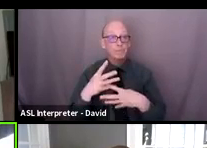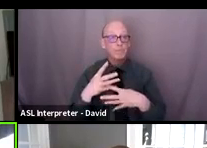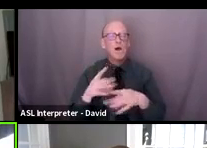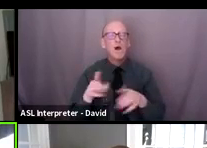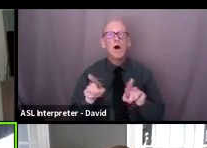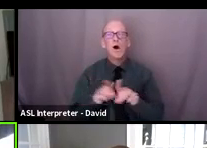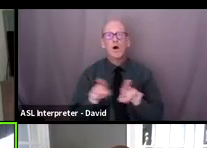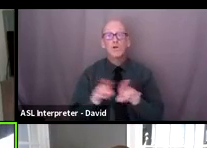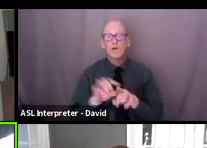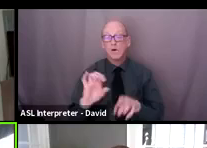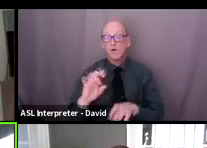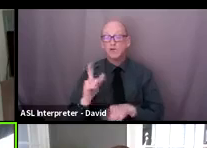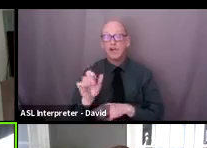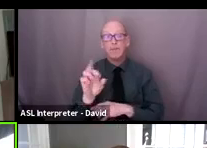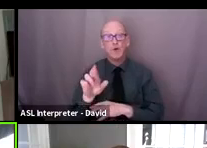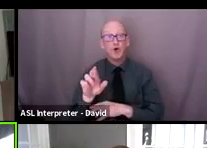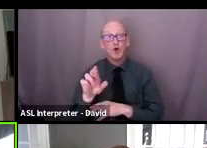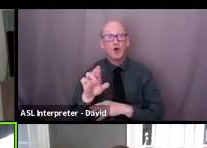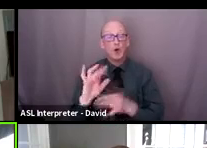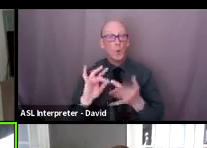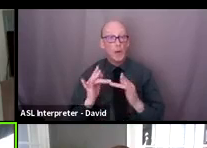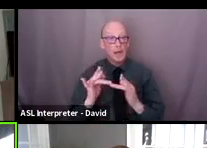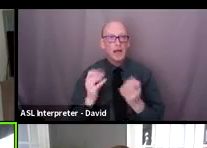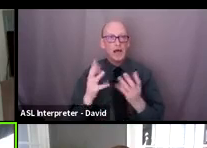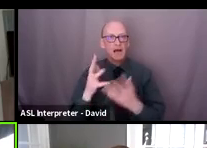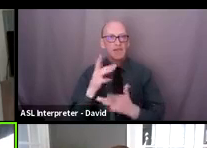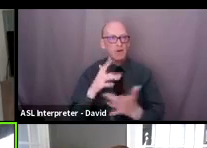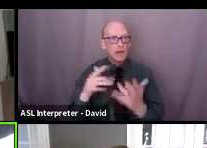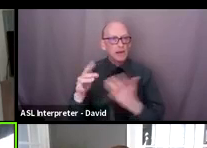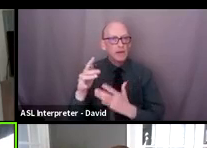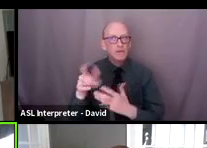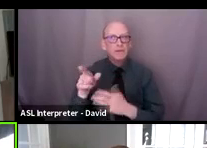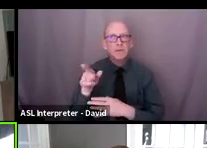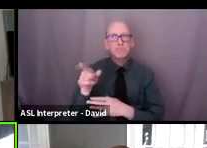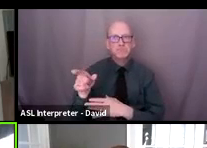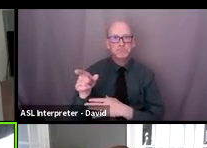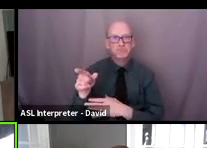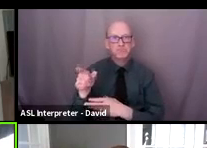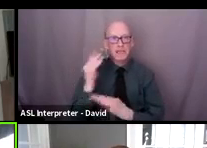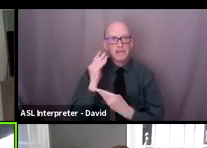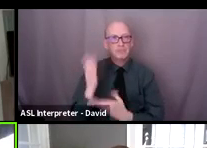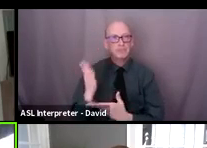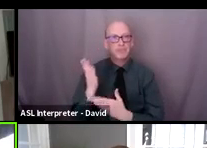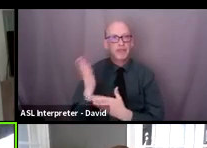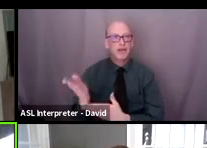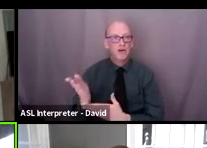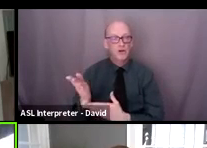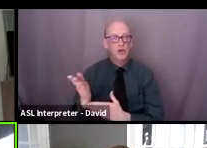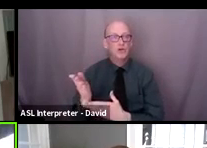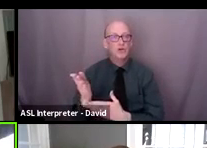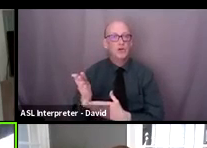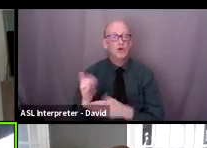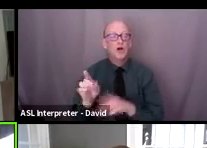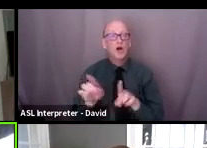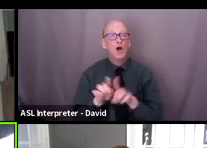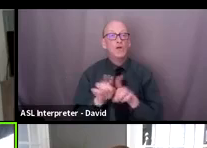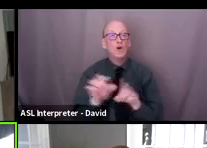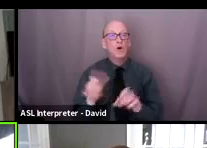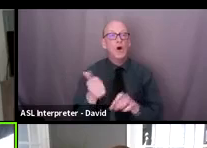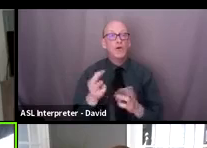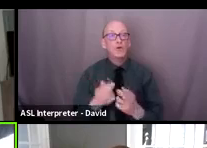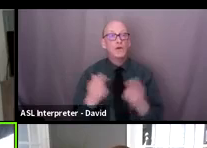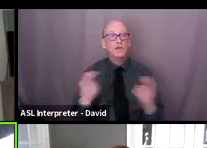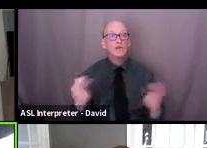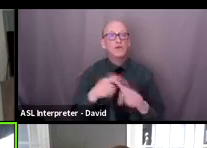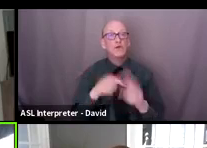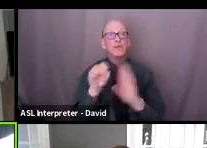Chamber website that you can access. Lots of interactive stuff there for you, as well as other resources from the